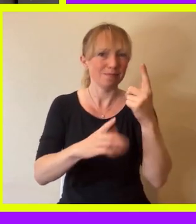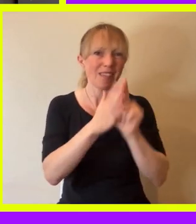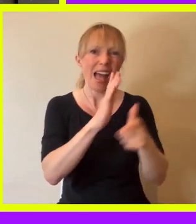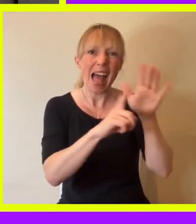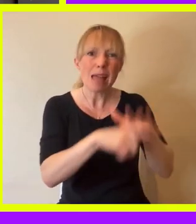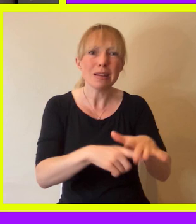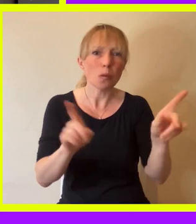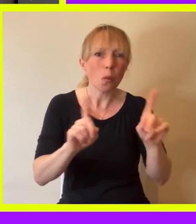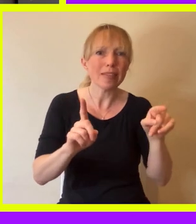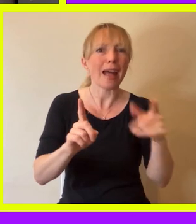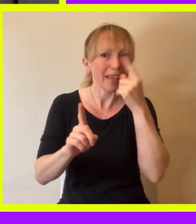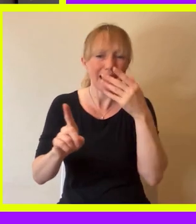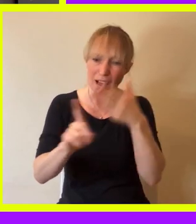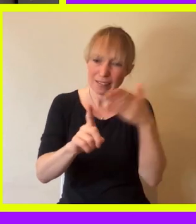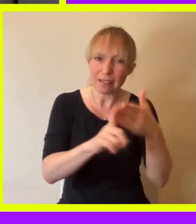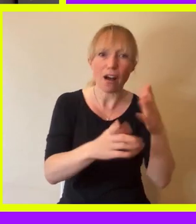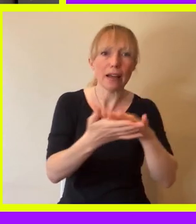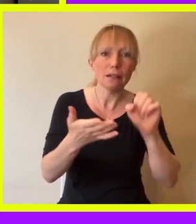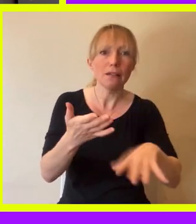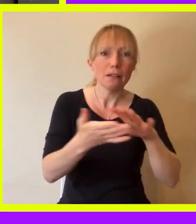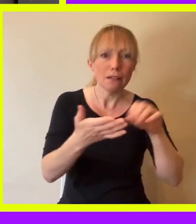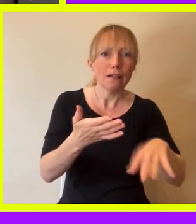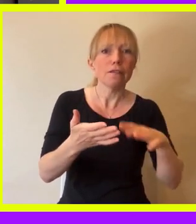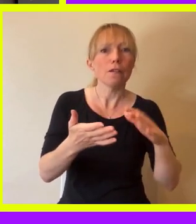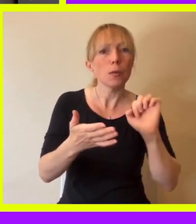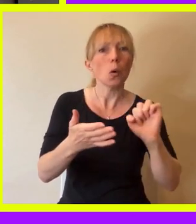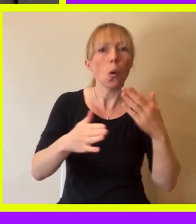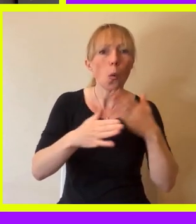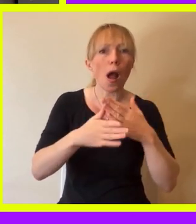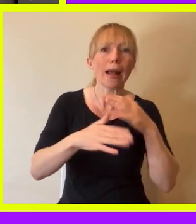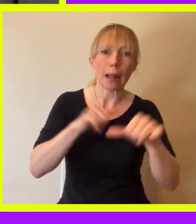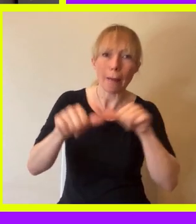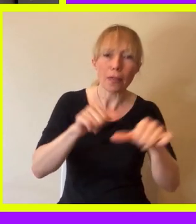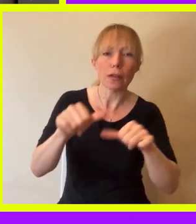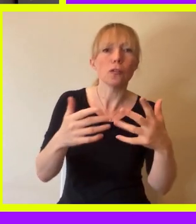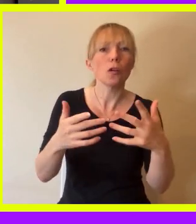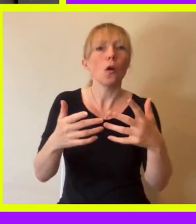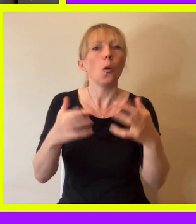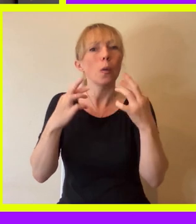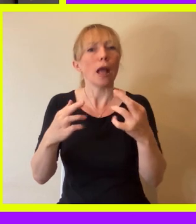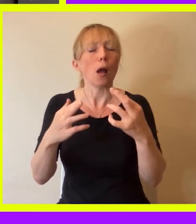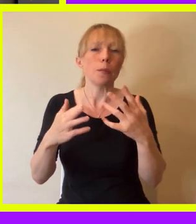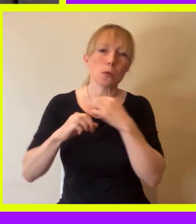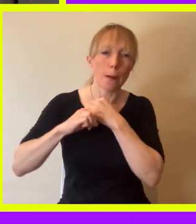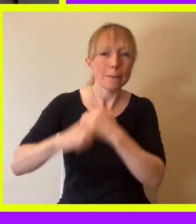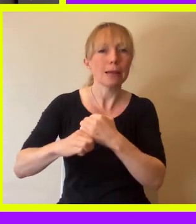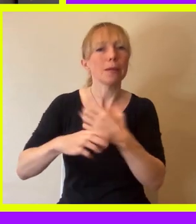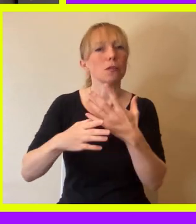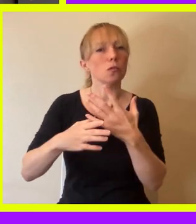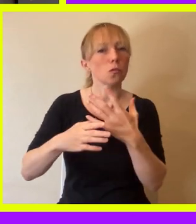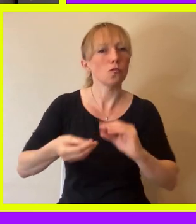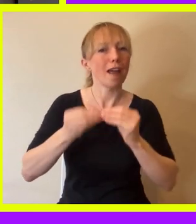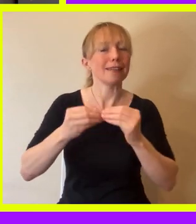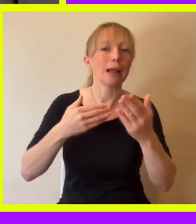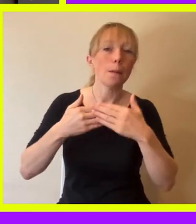methods. We all hope you will commit to creating a more inclusive film industry on the other side of this pandemic with us,